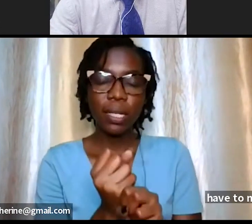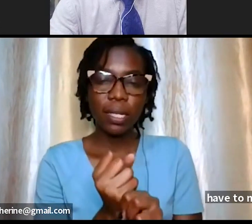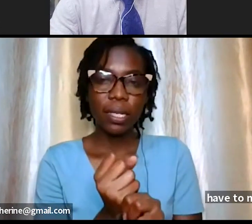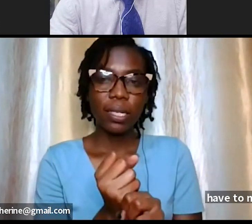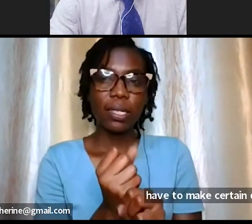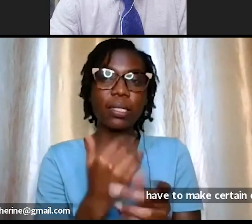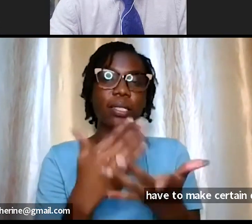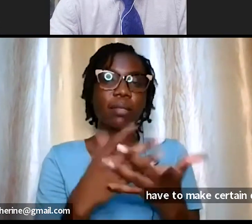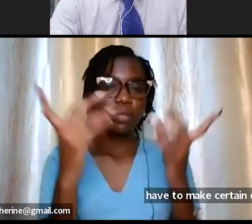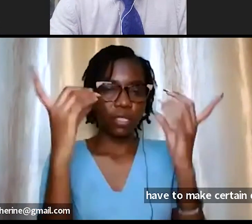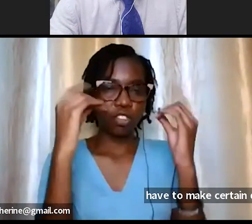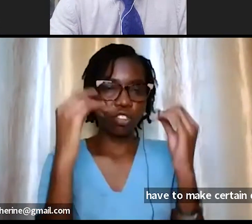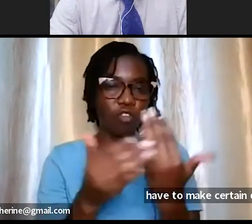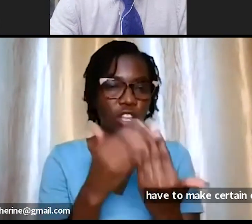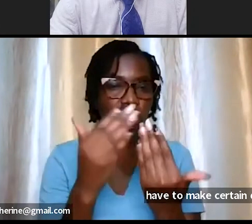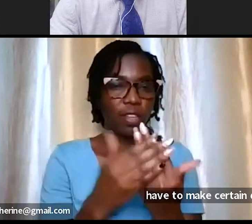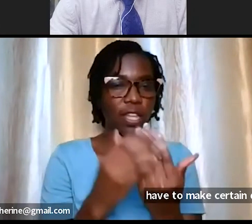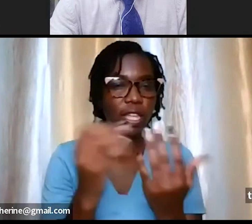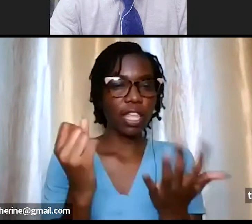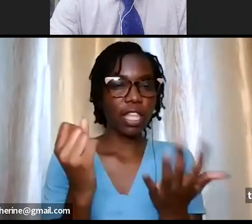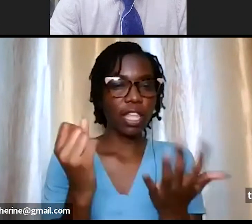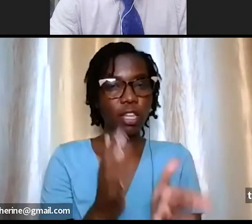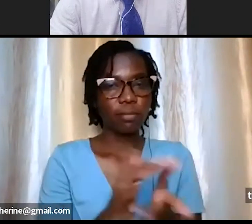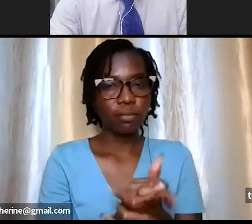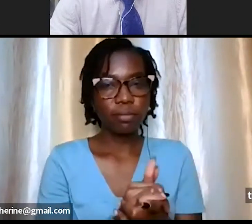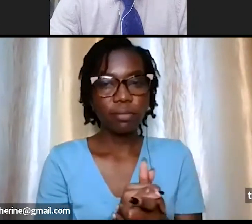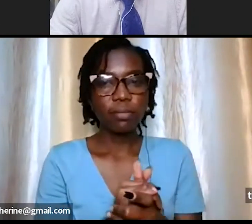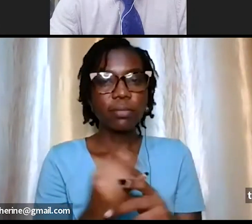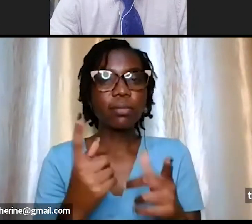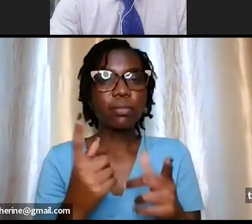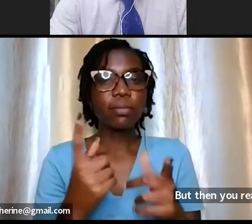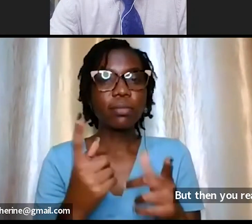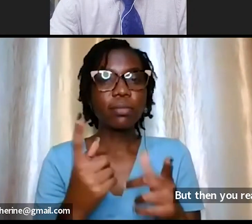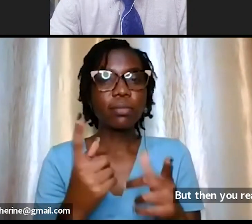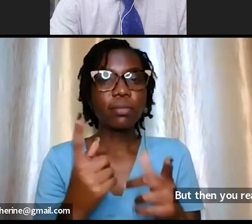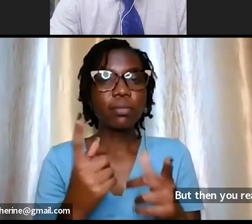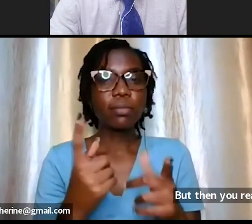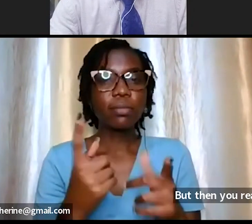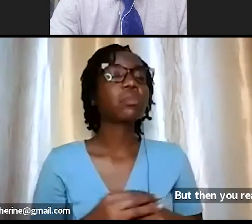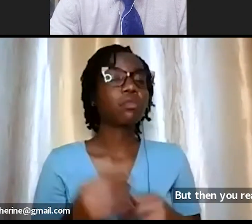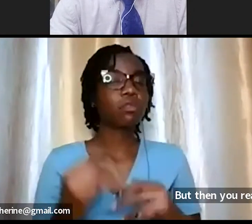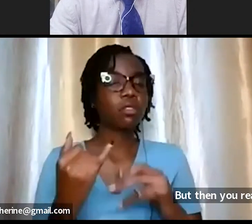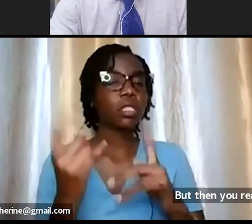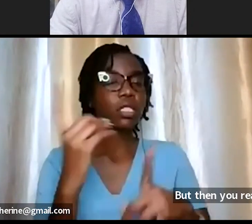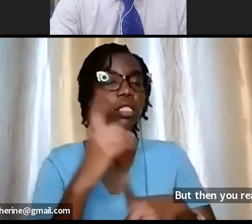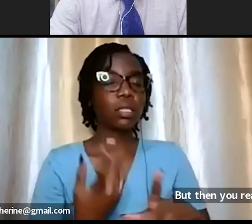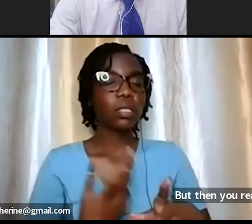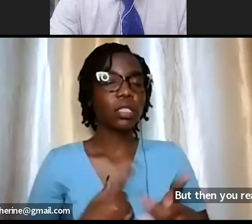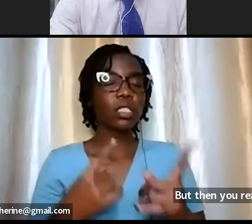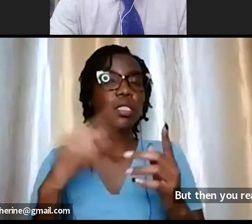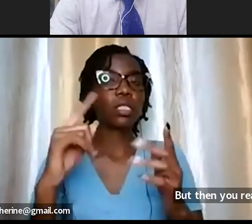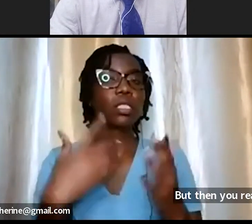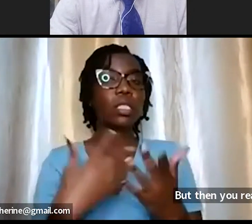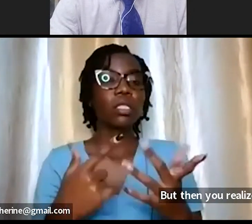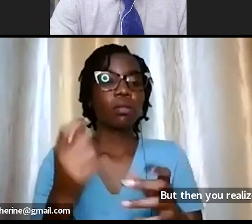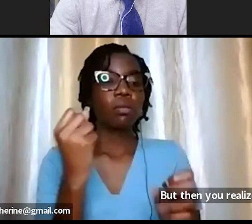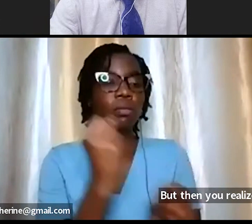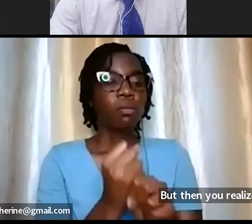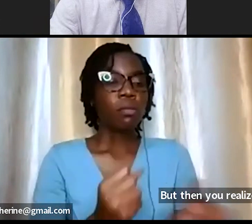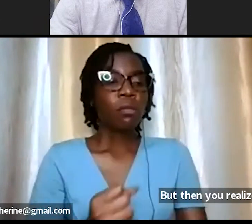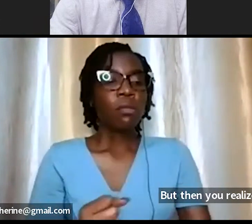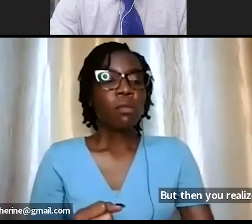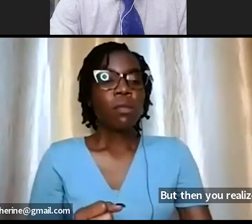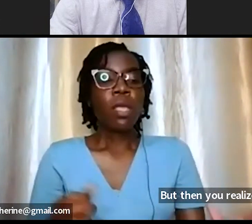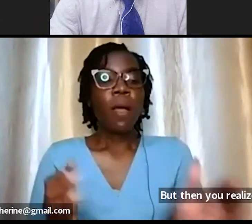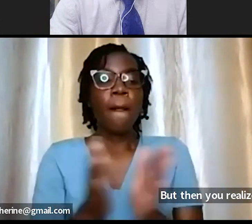the employer, but then you realize at the end of the day, it is the right thing that needs to be done. And so